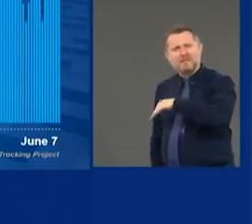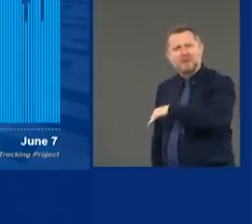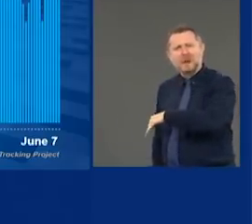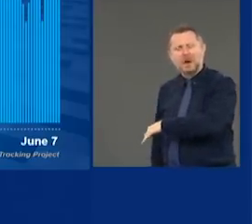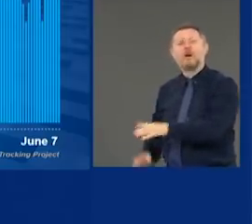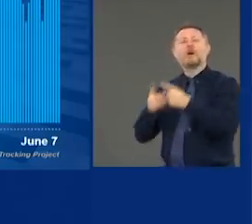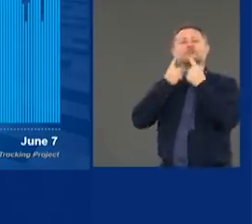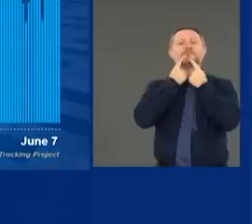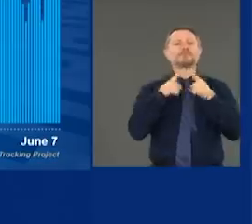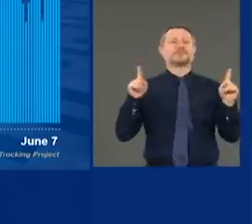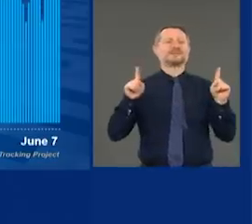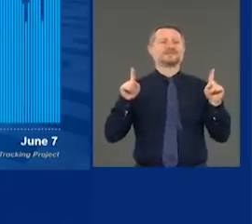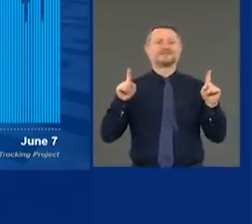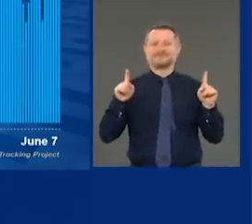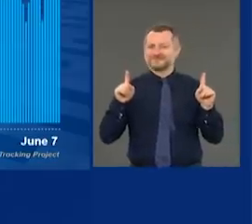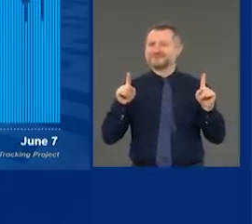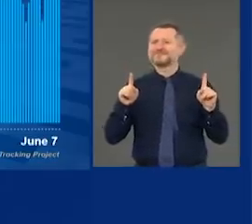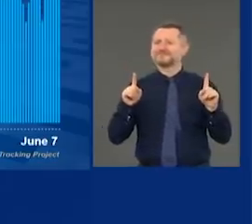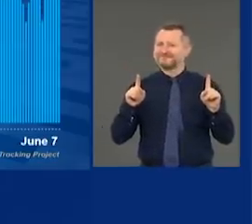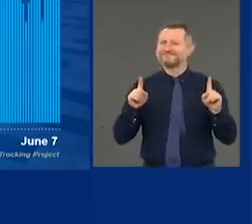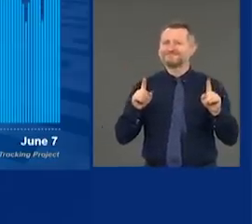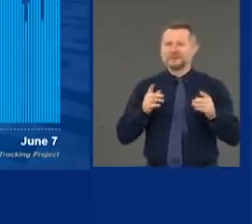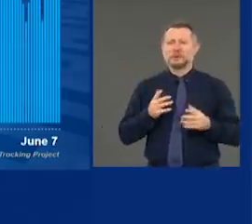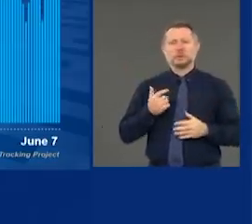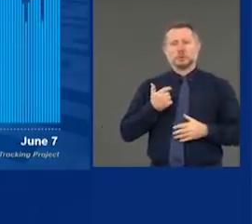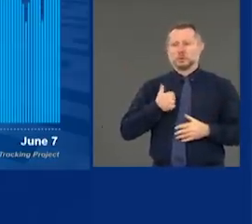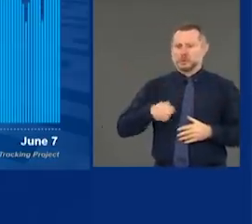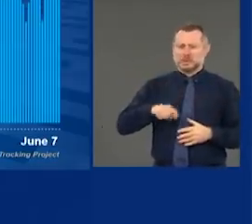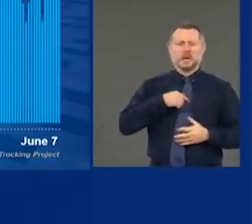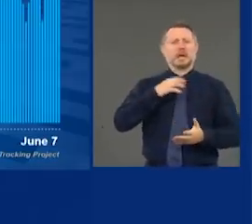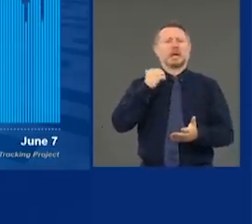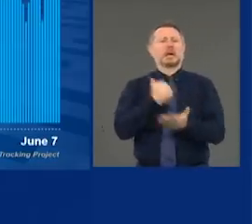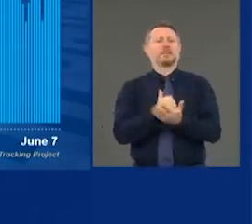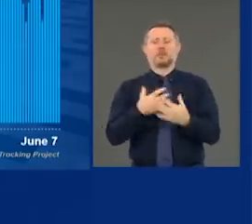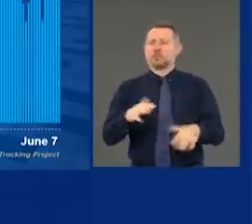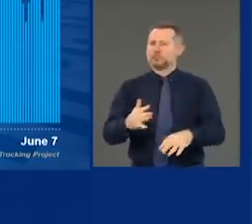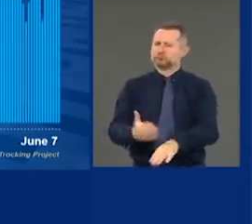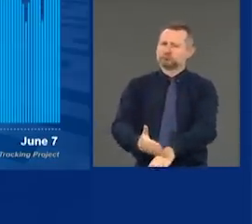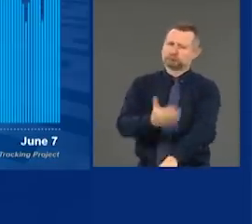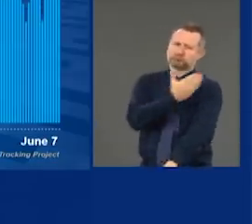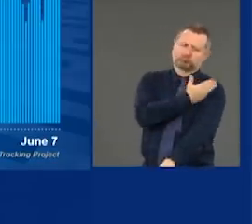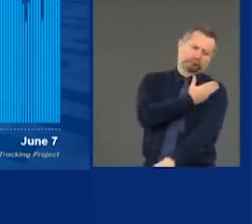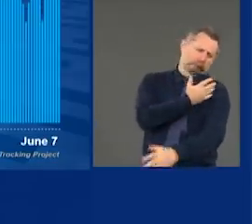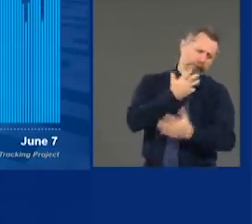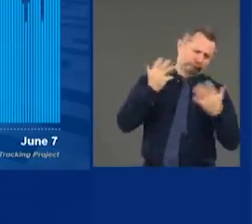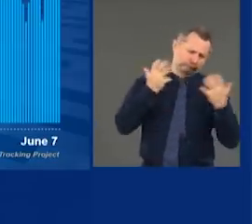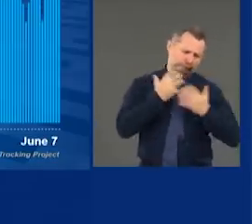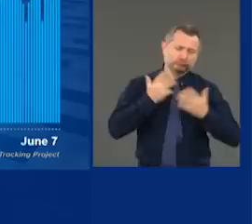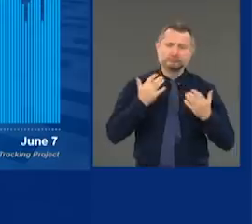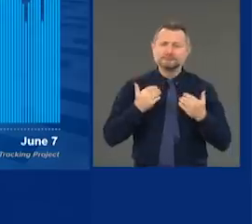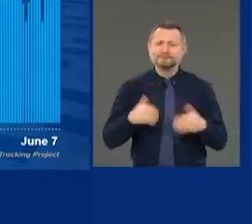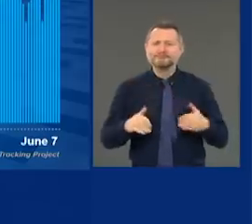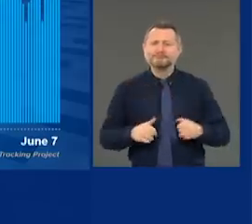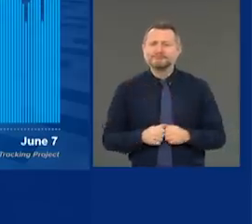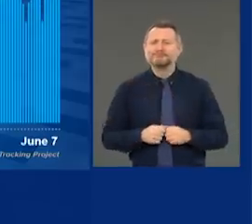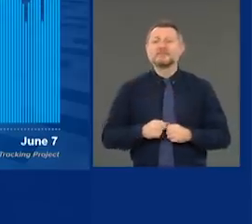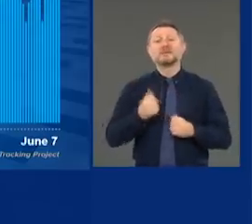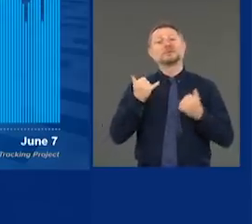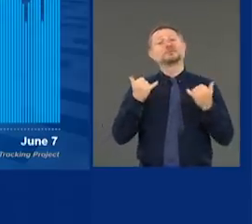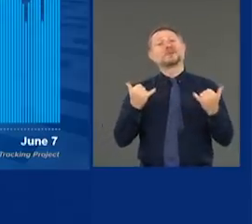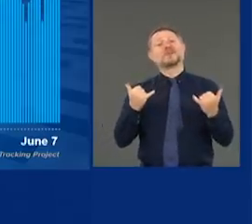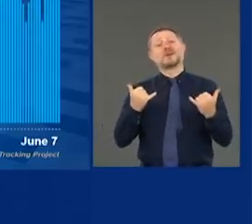curve and we brought the spread down dramatically. And you look at where we are today, 100 days